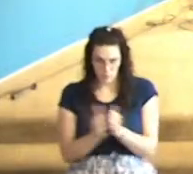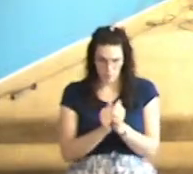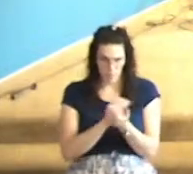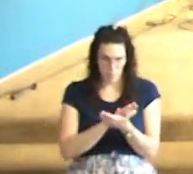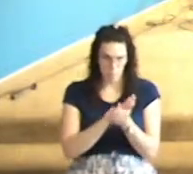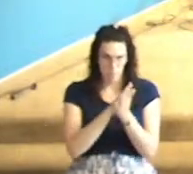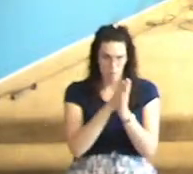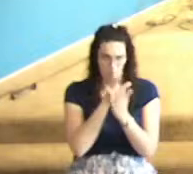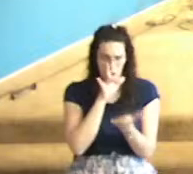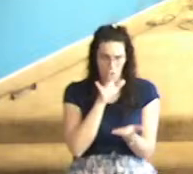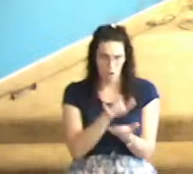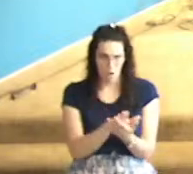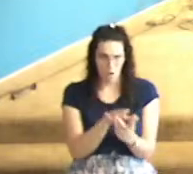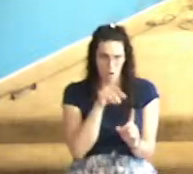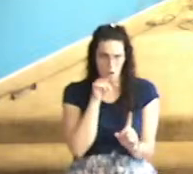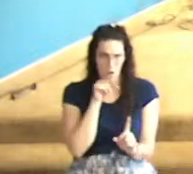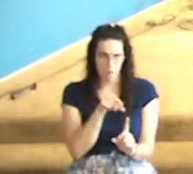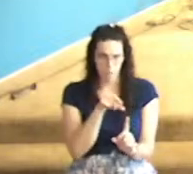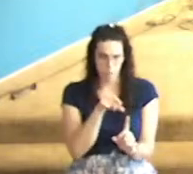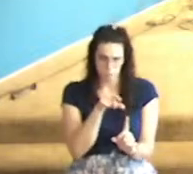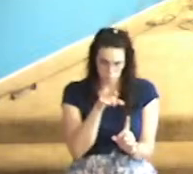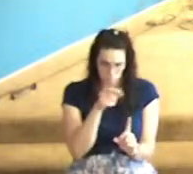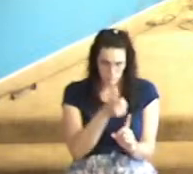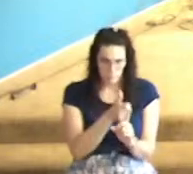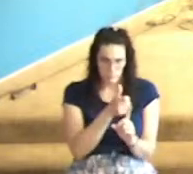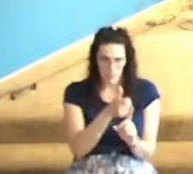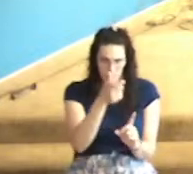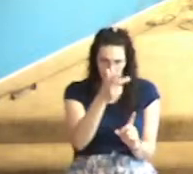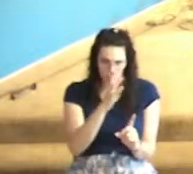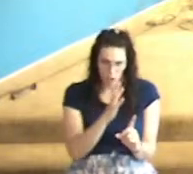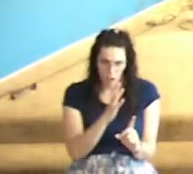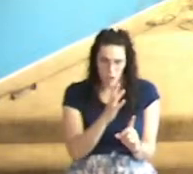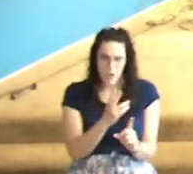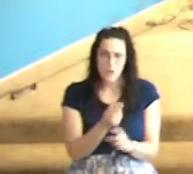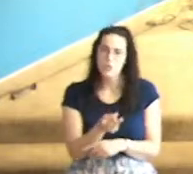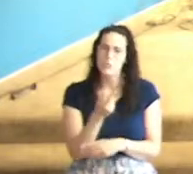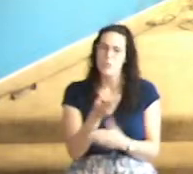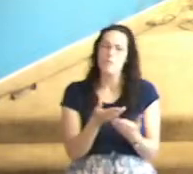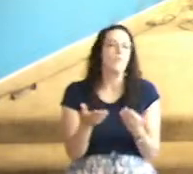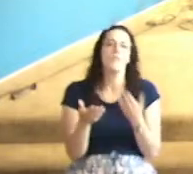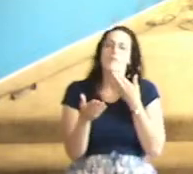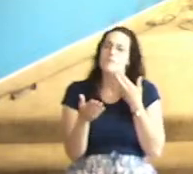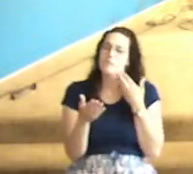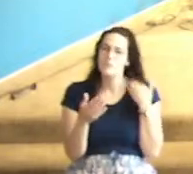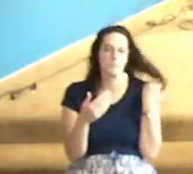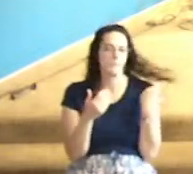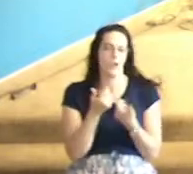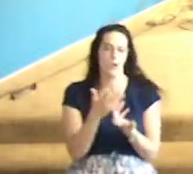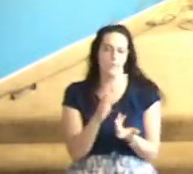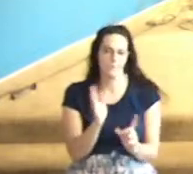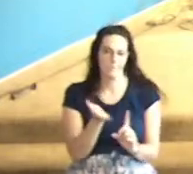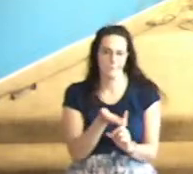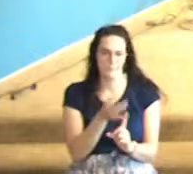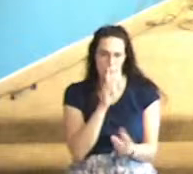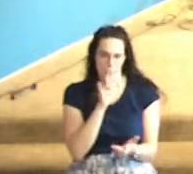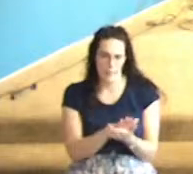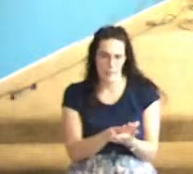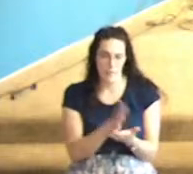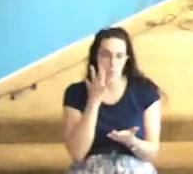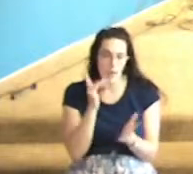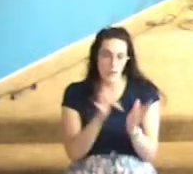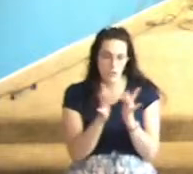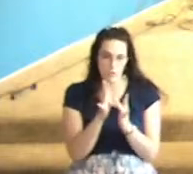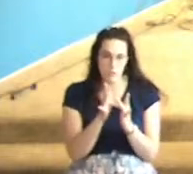God. Two things led them to this conclusion. First, Jesus cried out with a loud voice just before he died. Victims